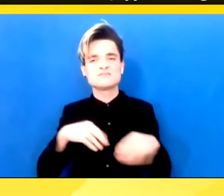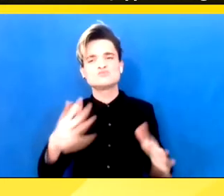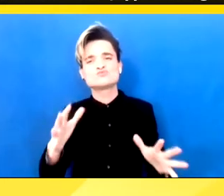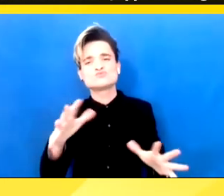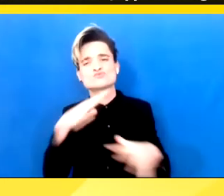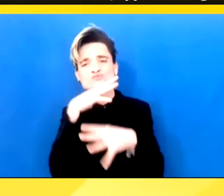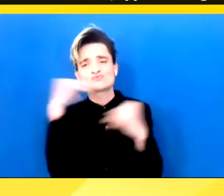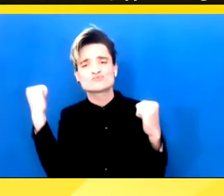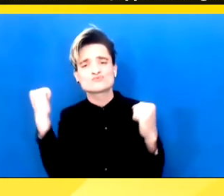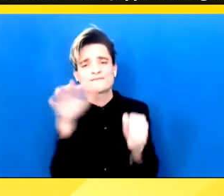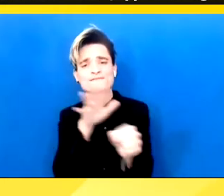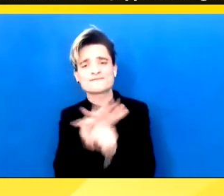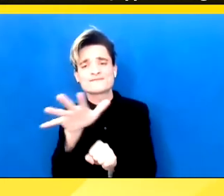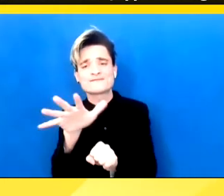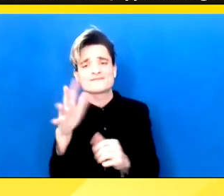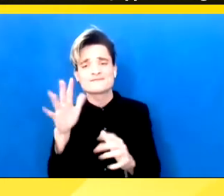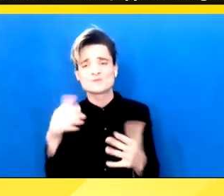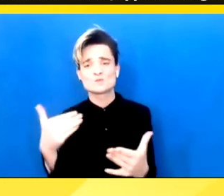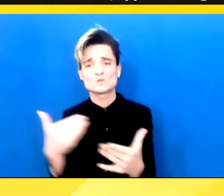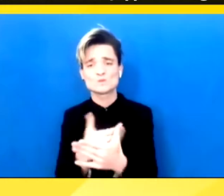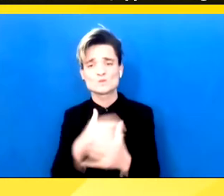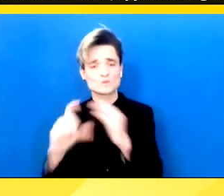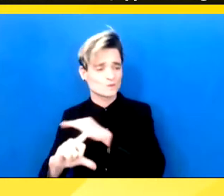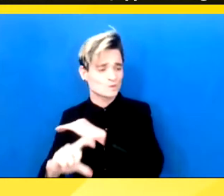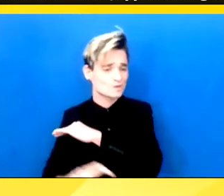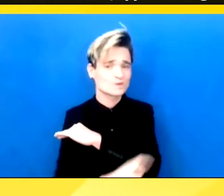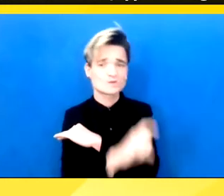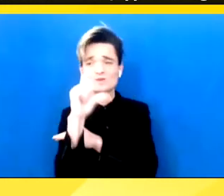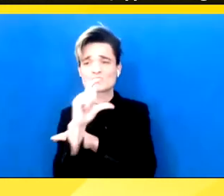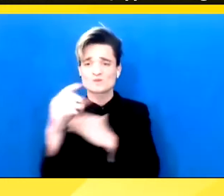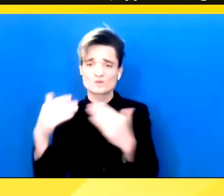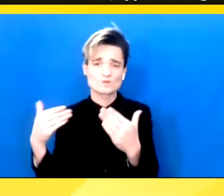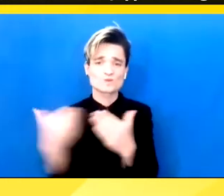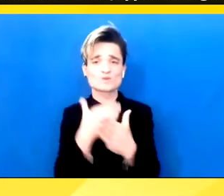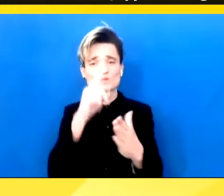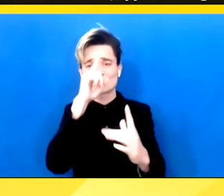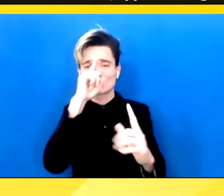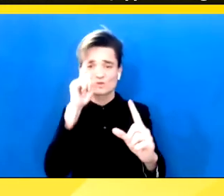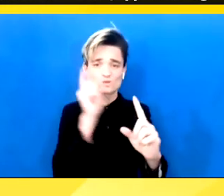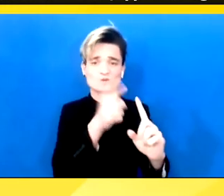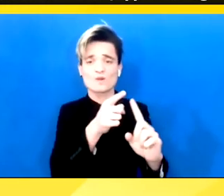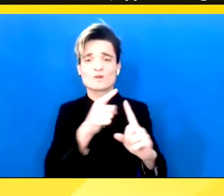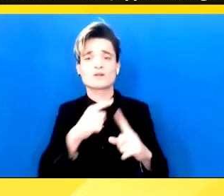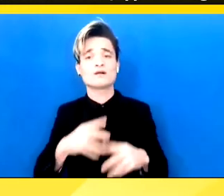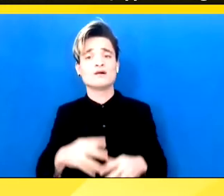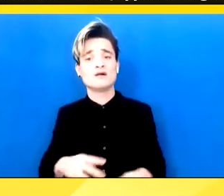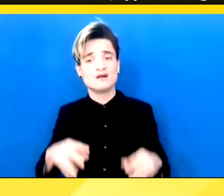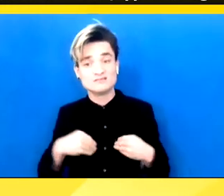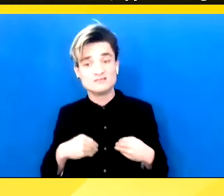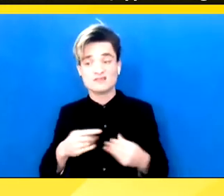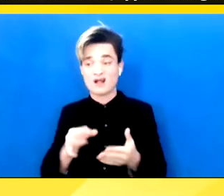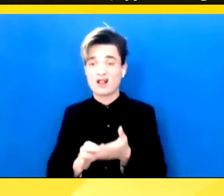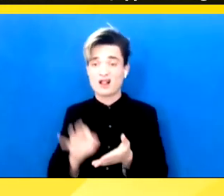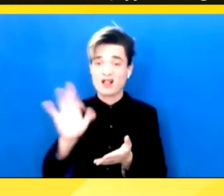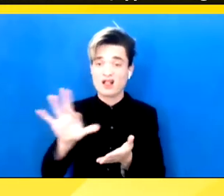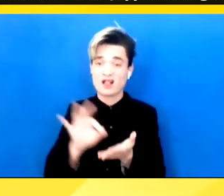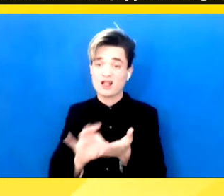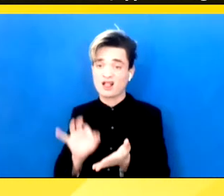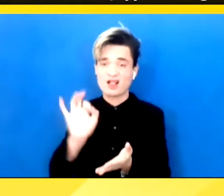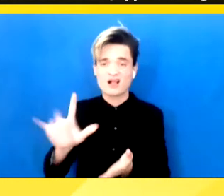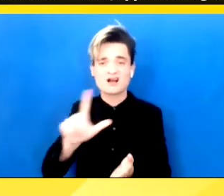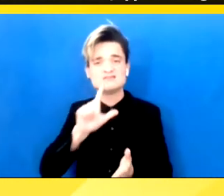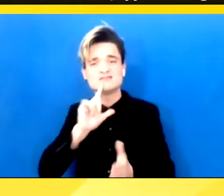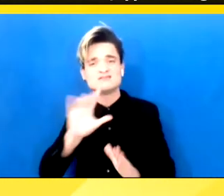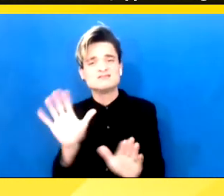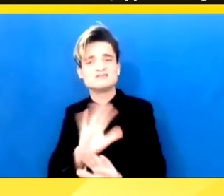age, and we're not just going to accept the bread from the table. We want some meat too, amen? Amen. We want to be